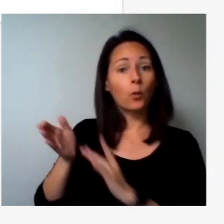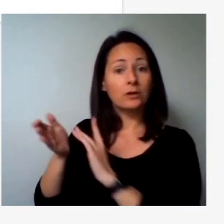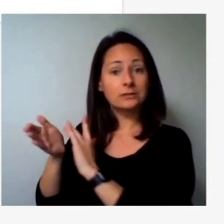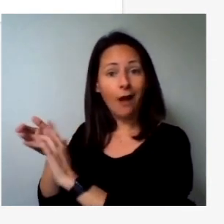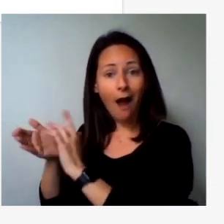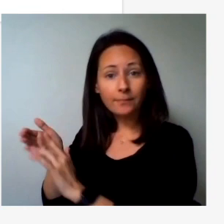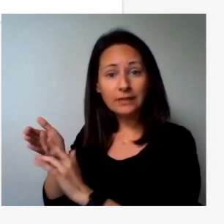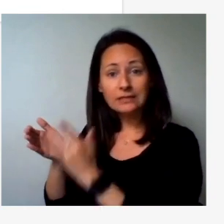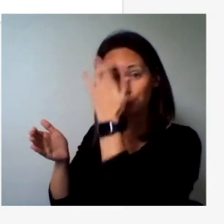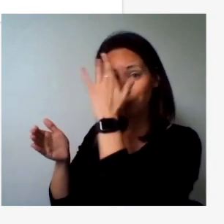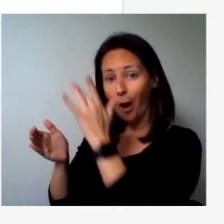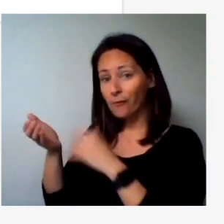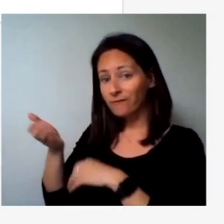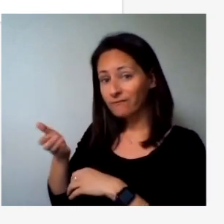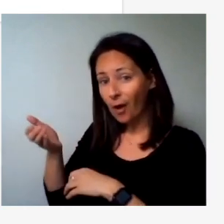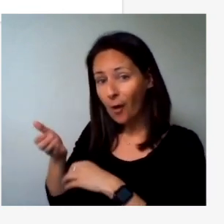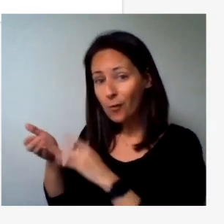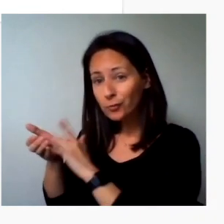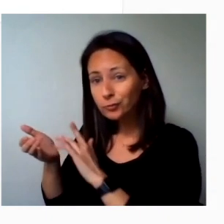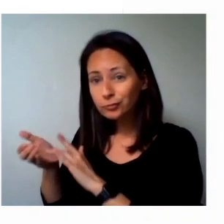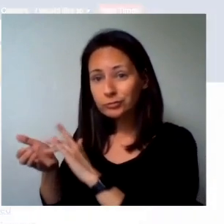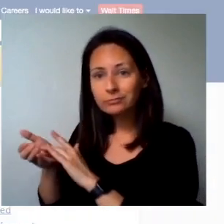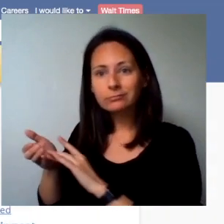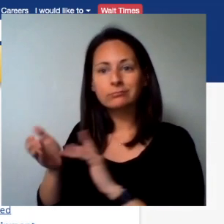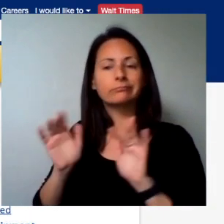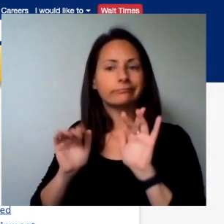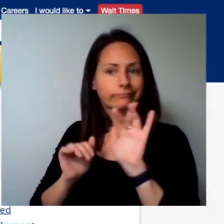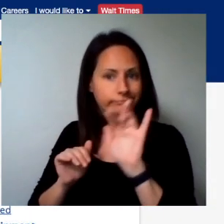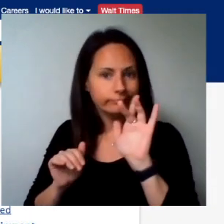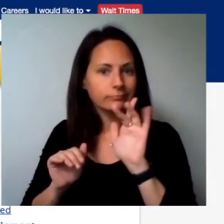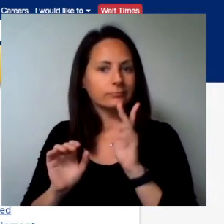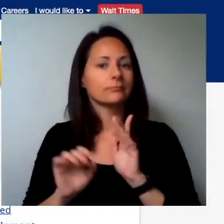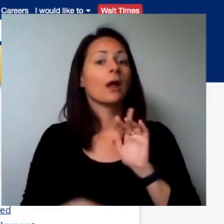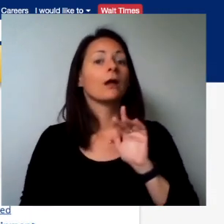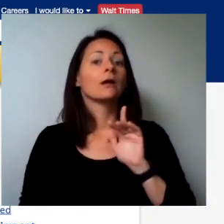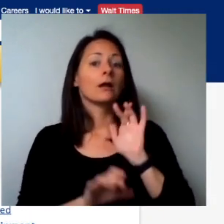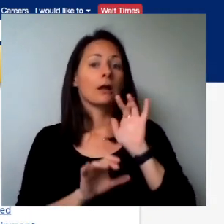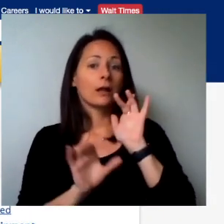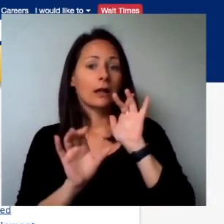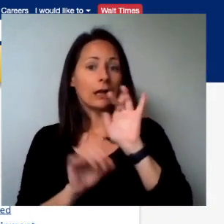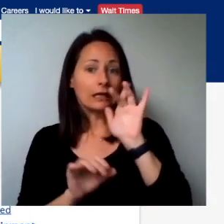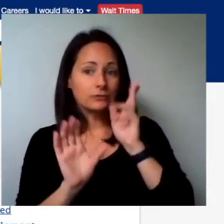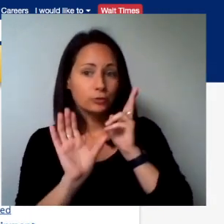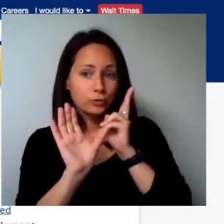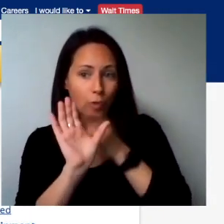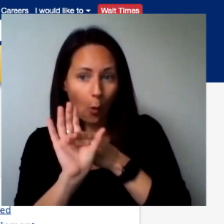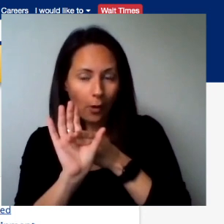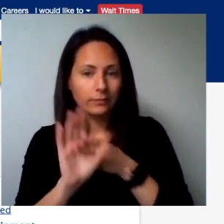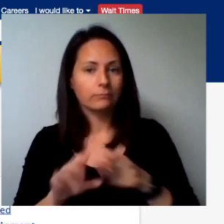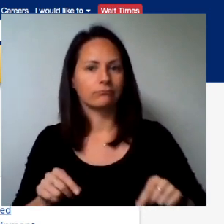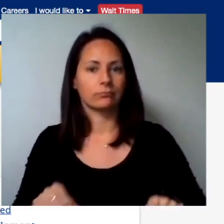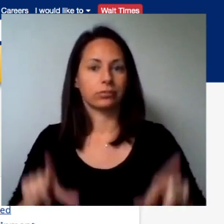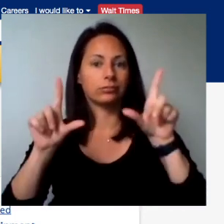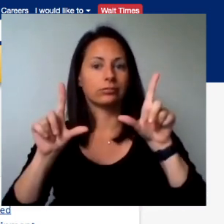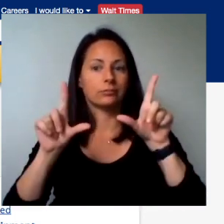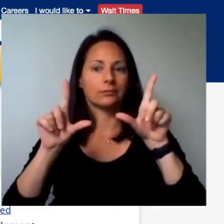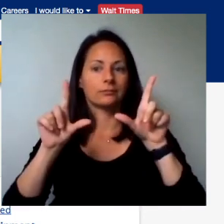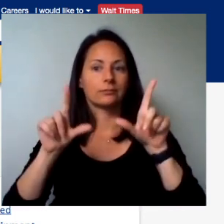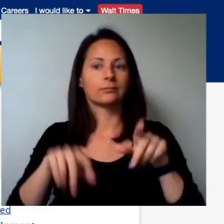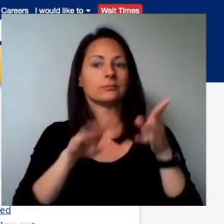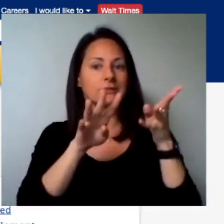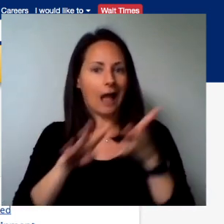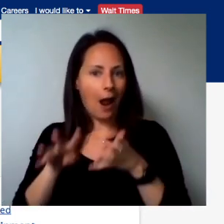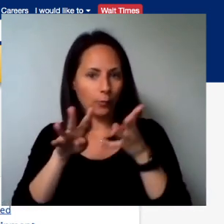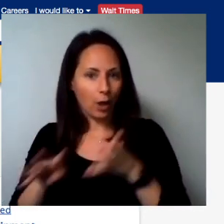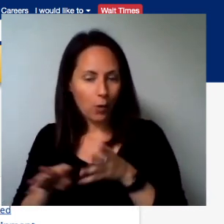Click Zoom and Equipment Test. Then click on Test Desktop Laptop or Test Mobile